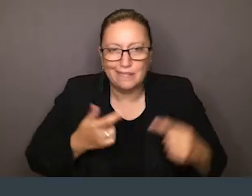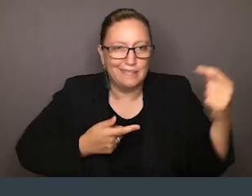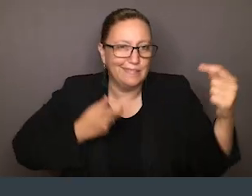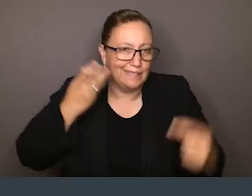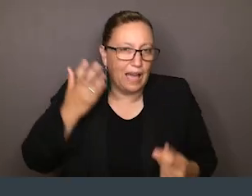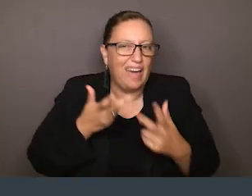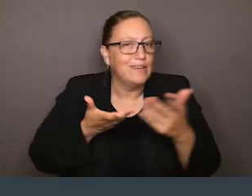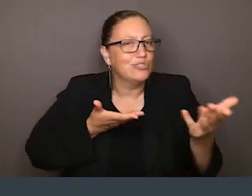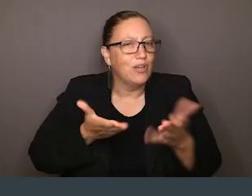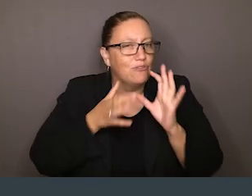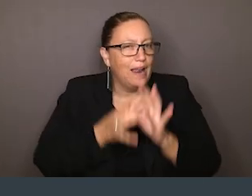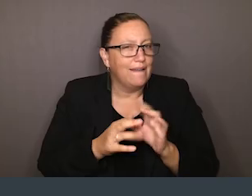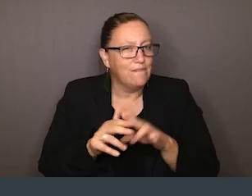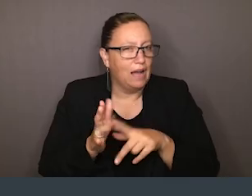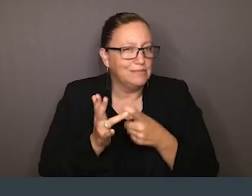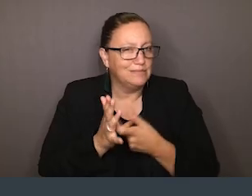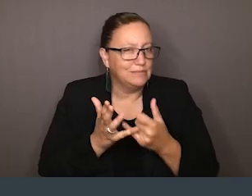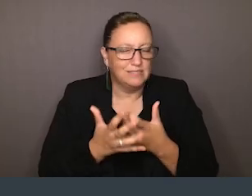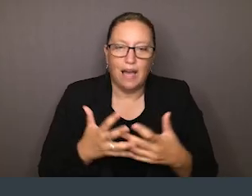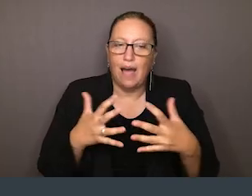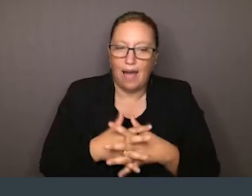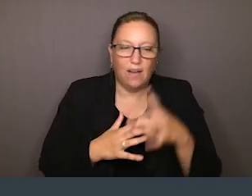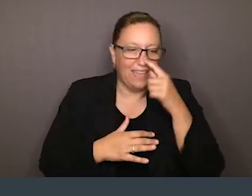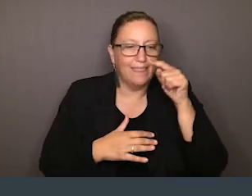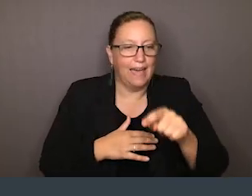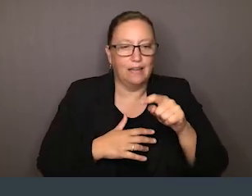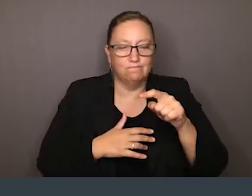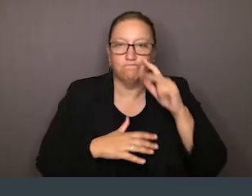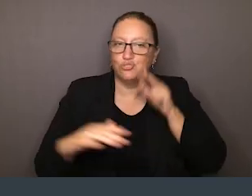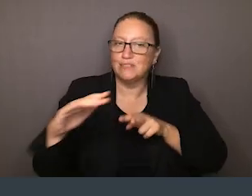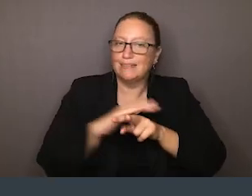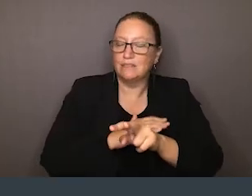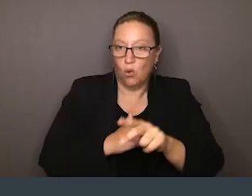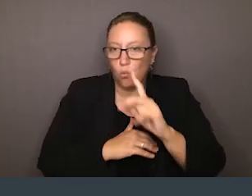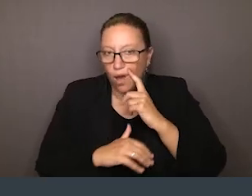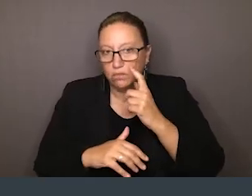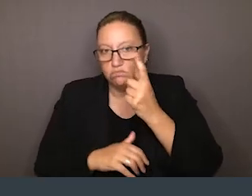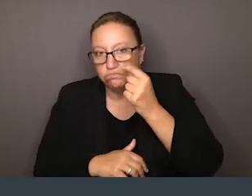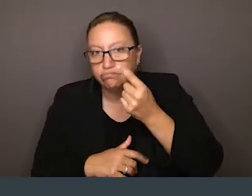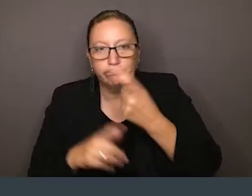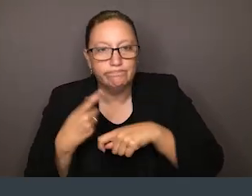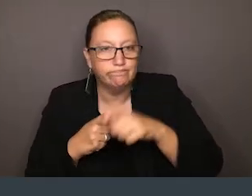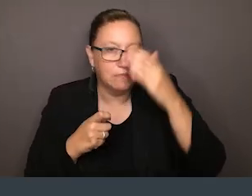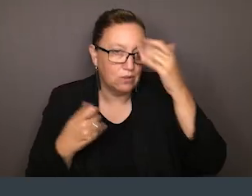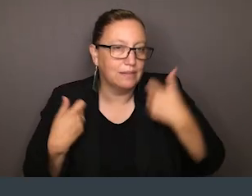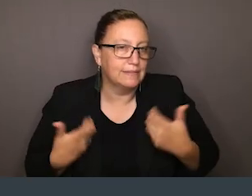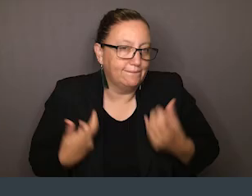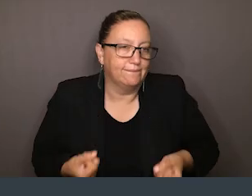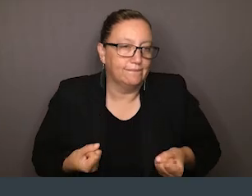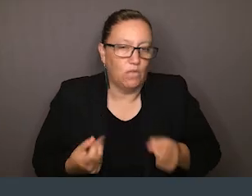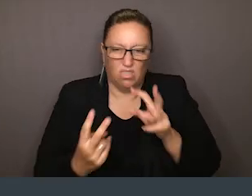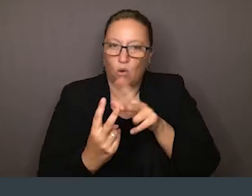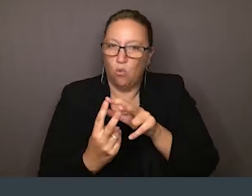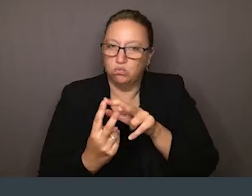and service-related factors might affect the likelihood of developing a mental illness. So those are the questions covered